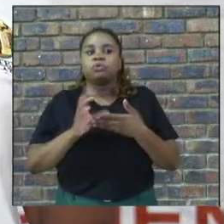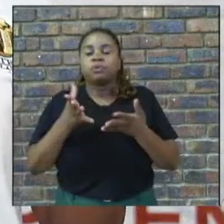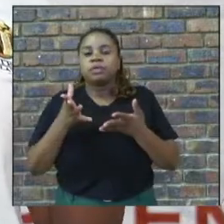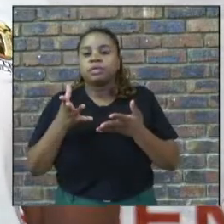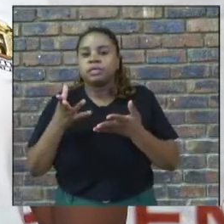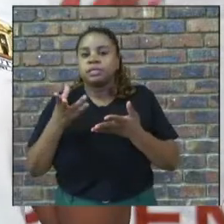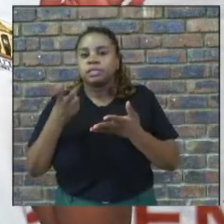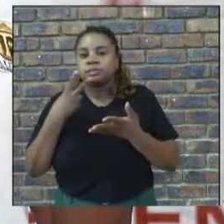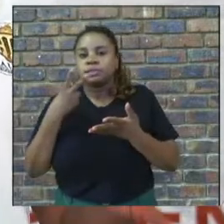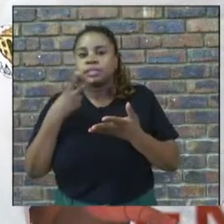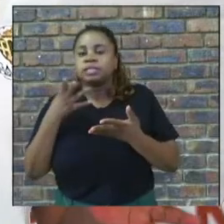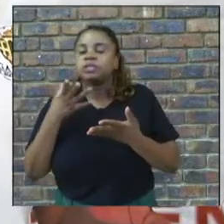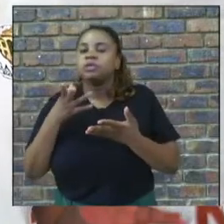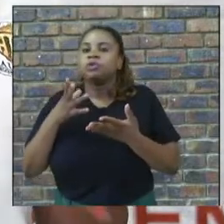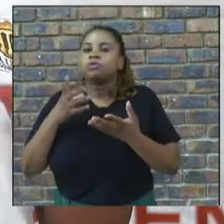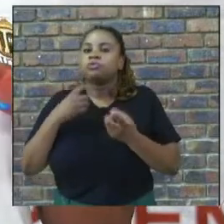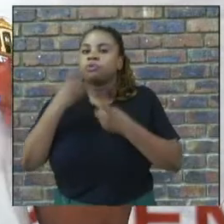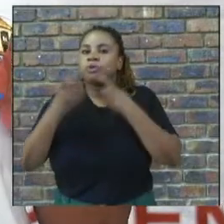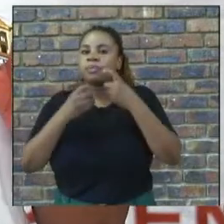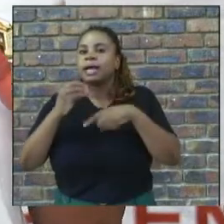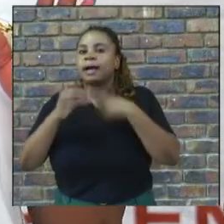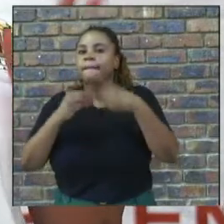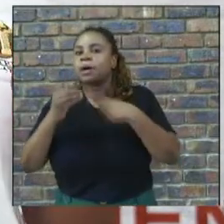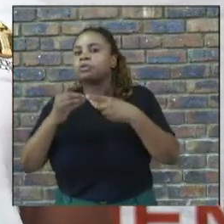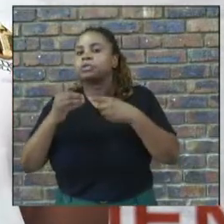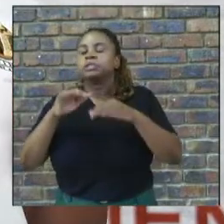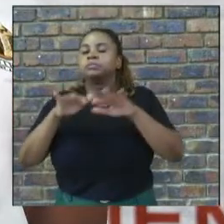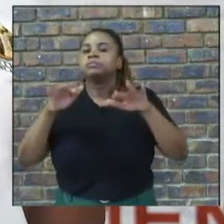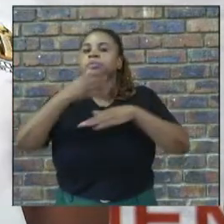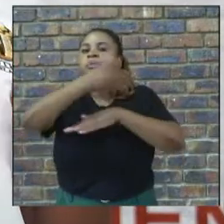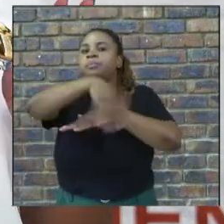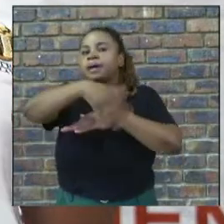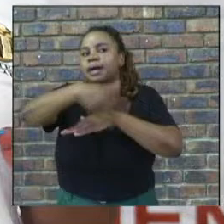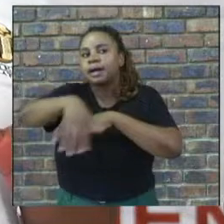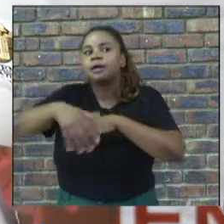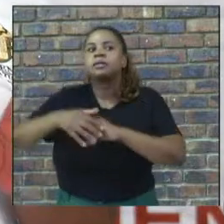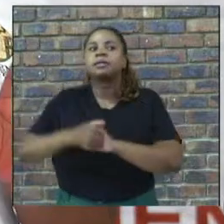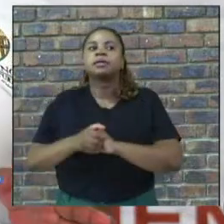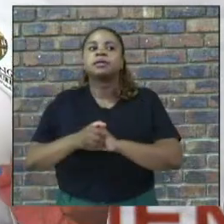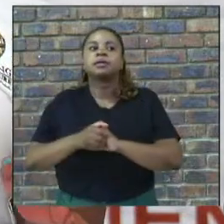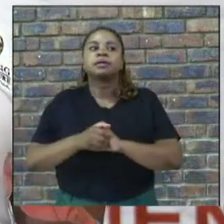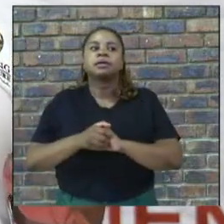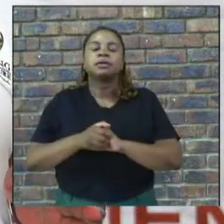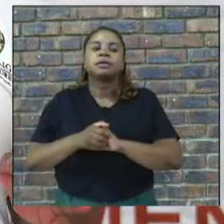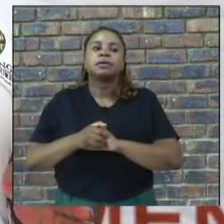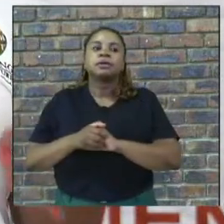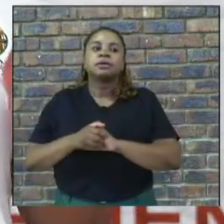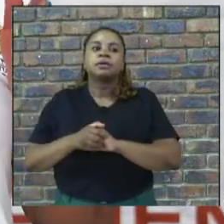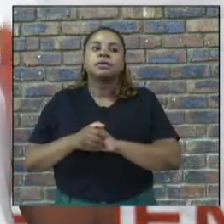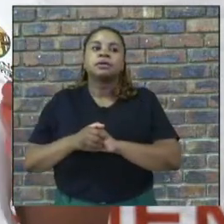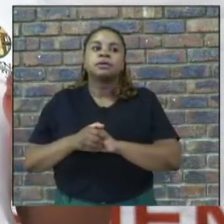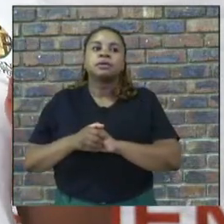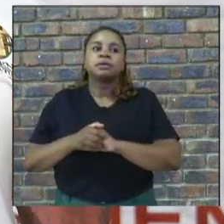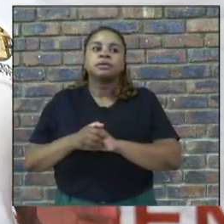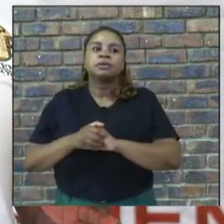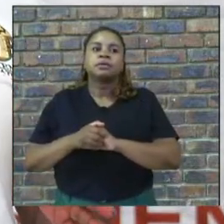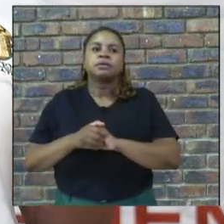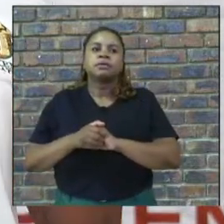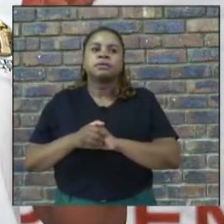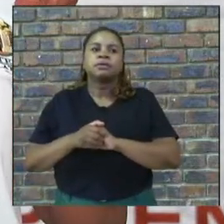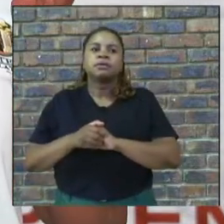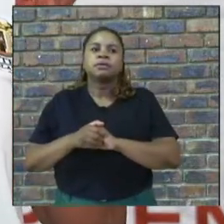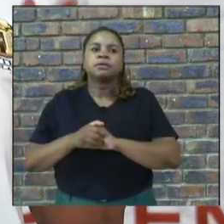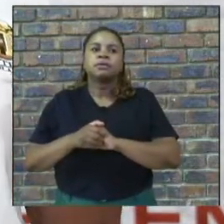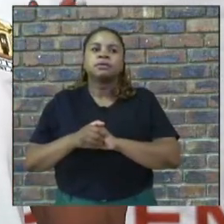lack of bylaw enforcement. We did not even check in the morning if there are councillors here. You know, because bylaw enforcement